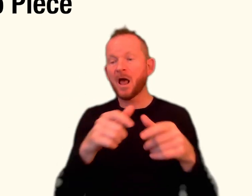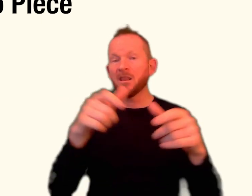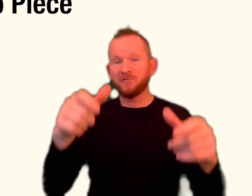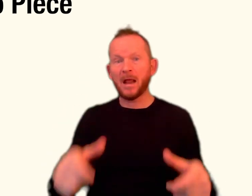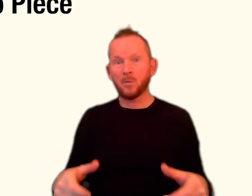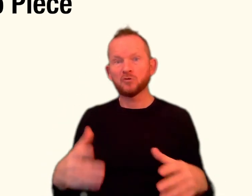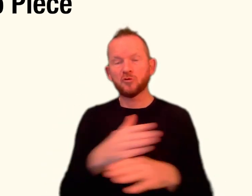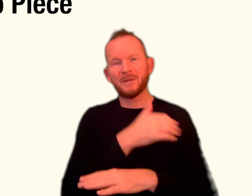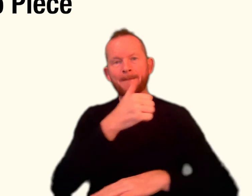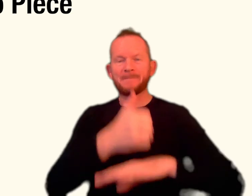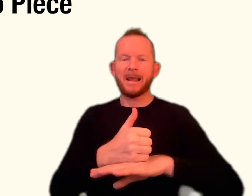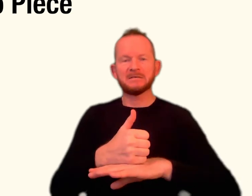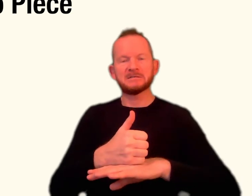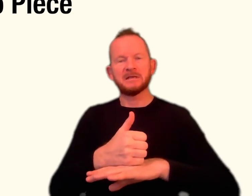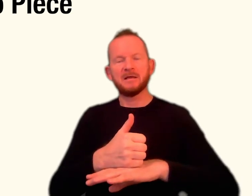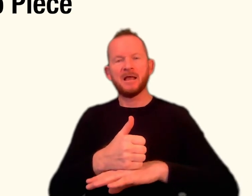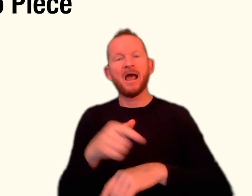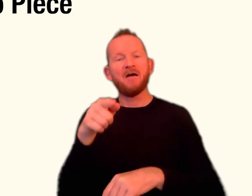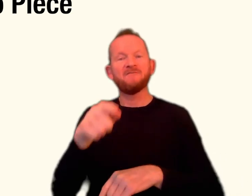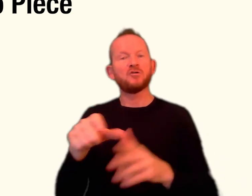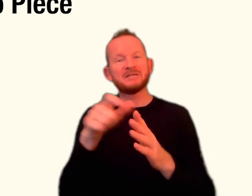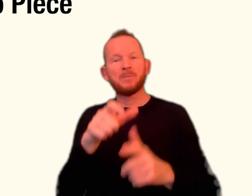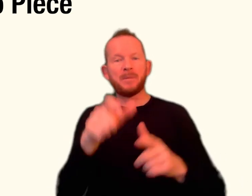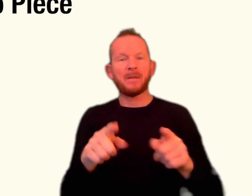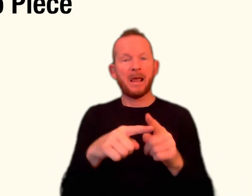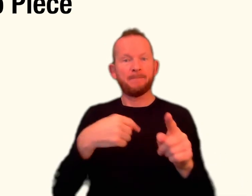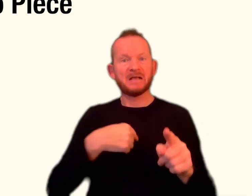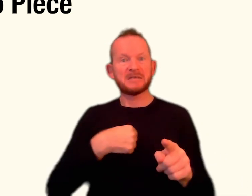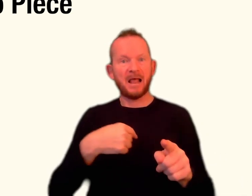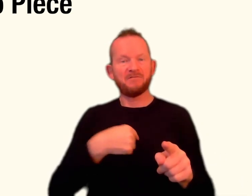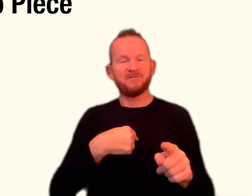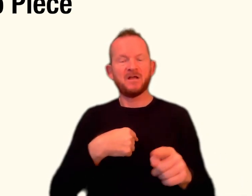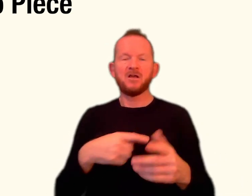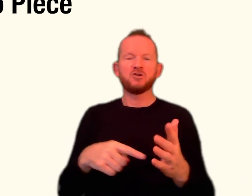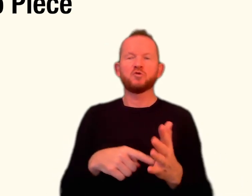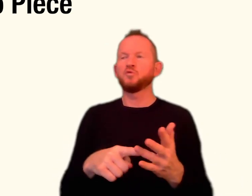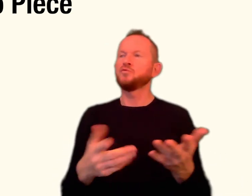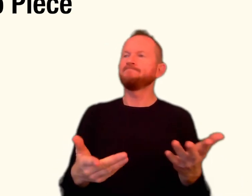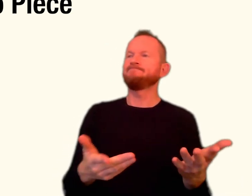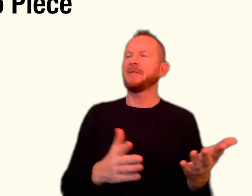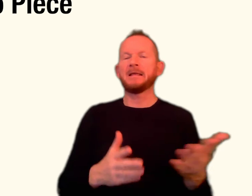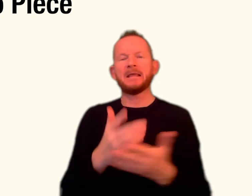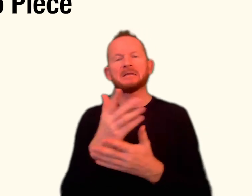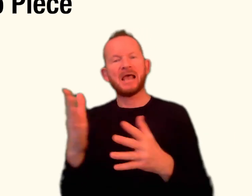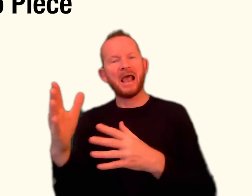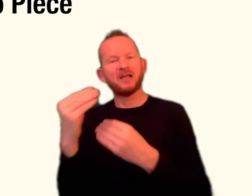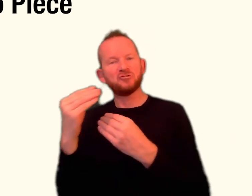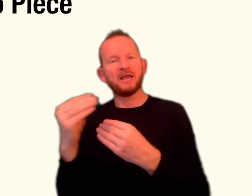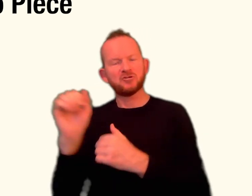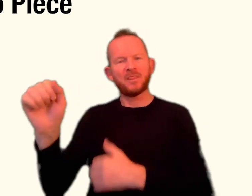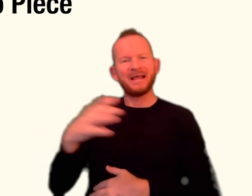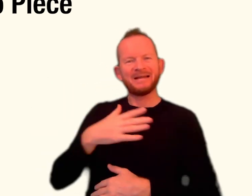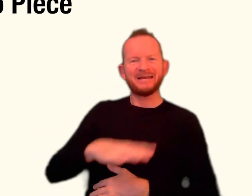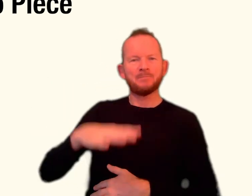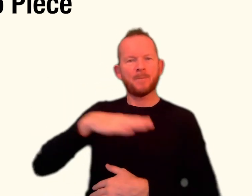in place and is in place for disabled people like myself to get the education they need